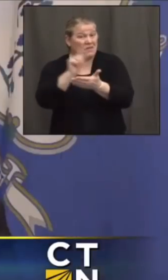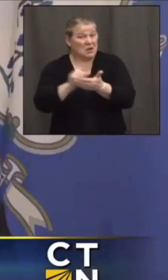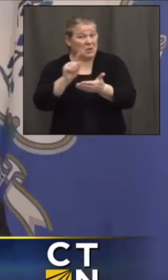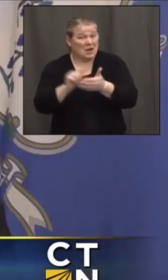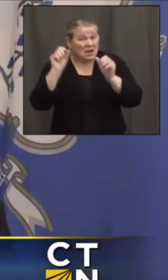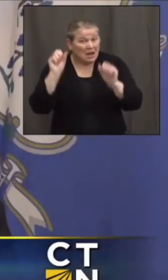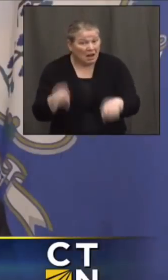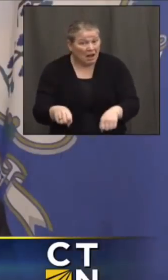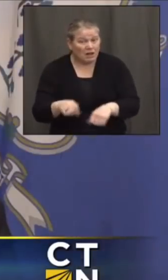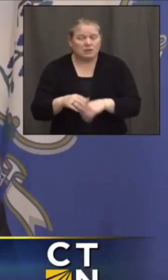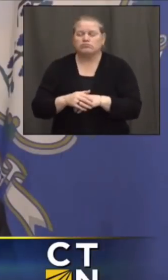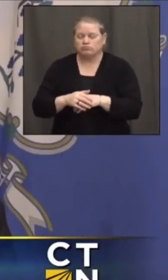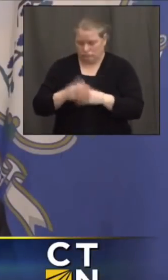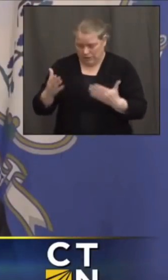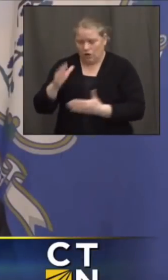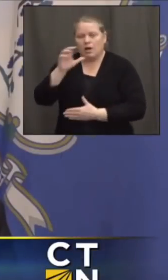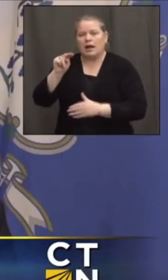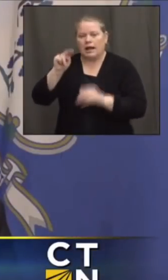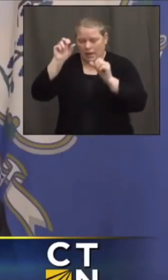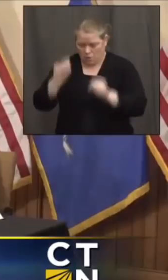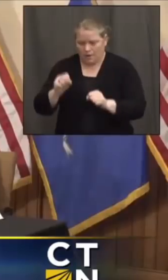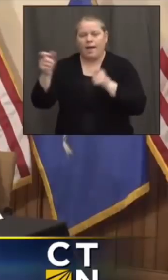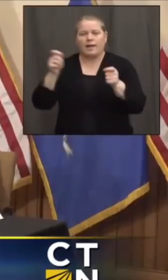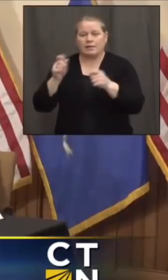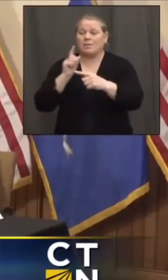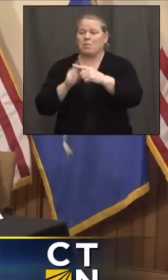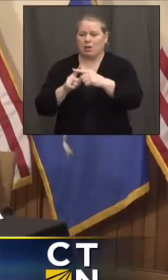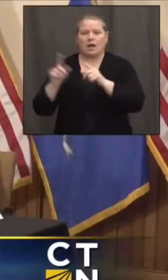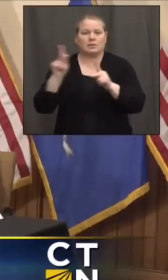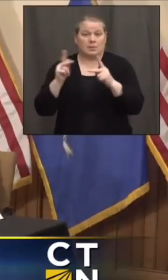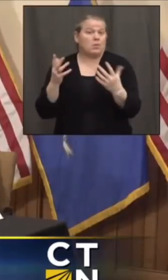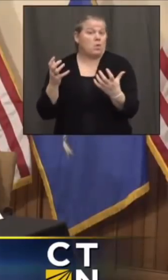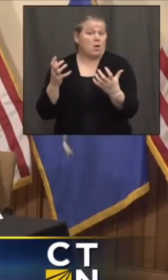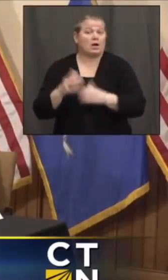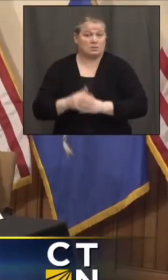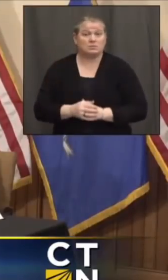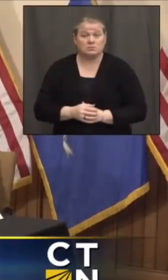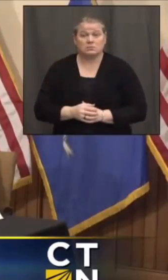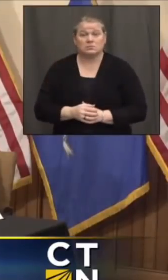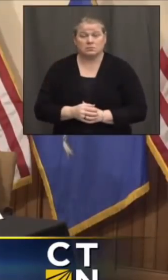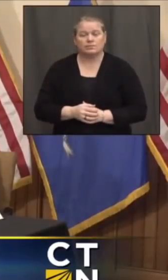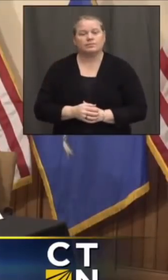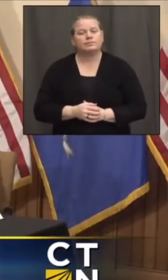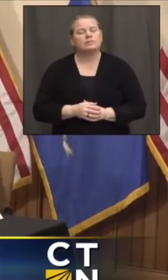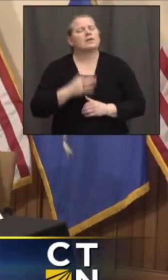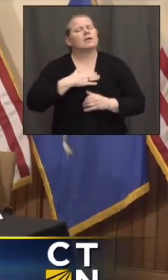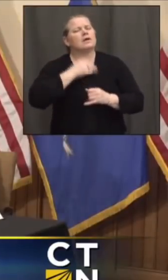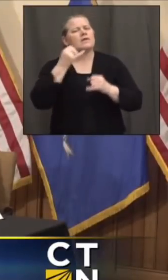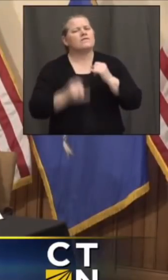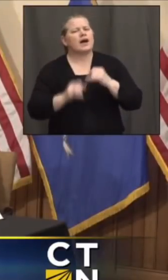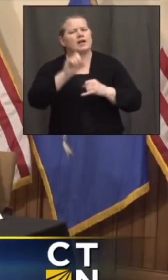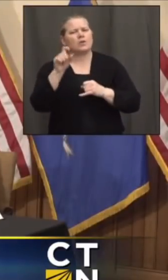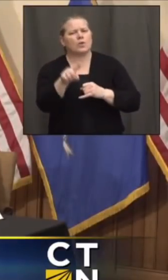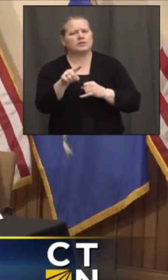there. Got it. And my final one now, since equity seems to be the topic of the day, do we have a